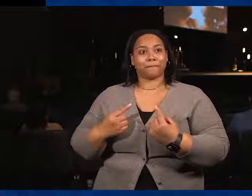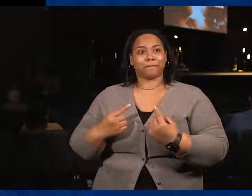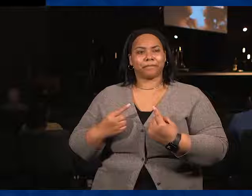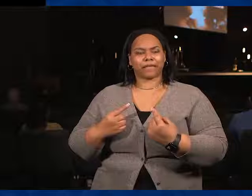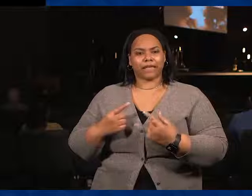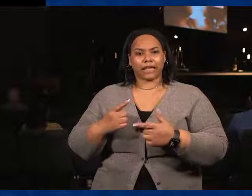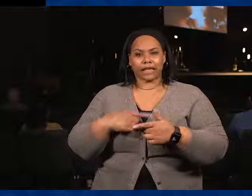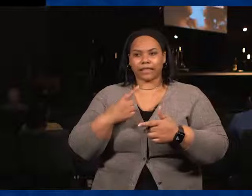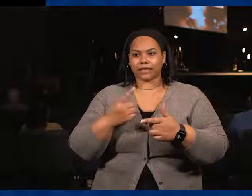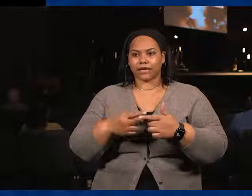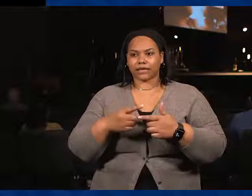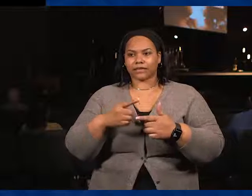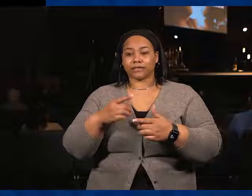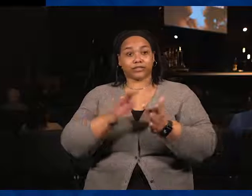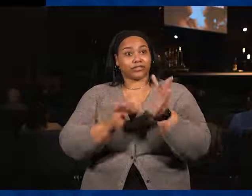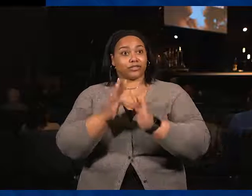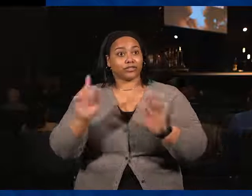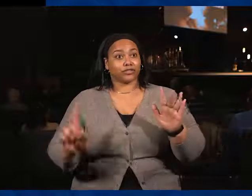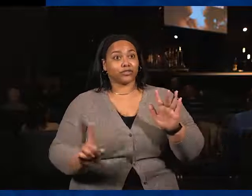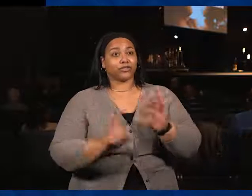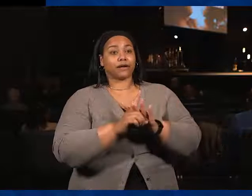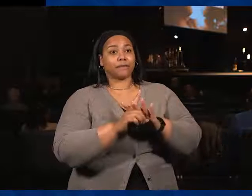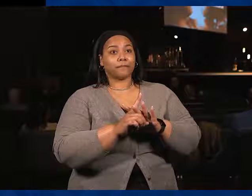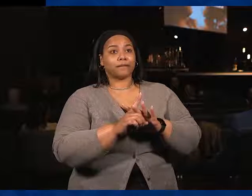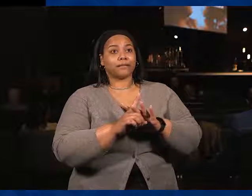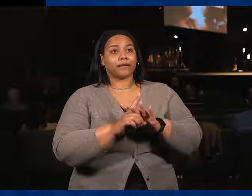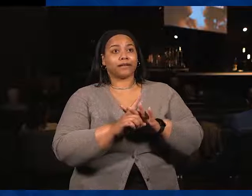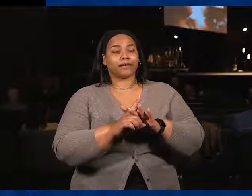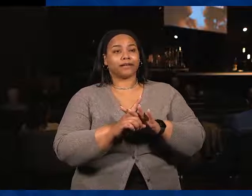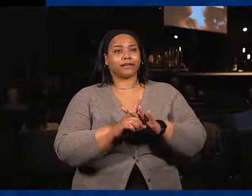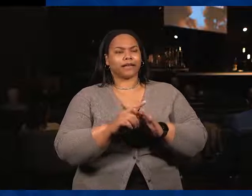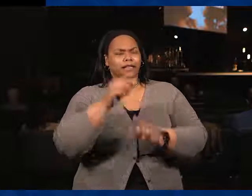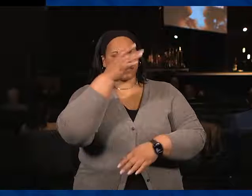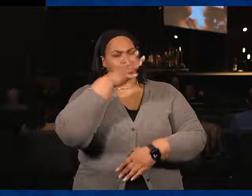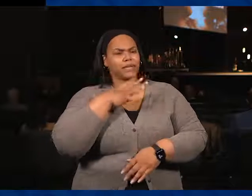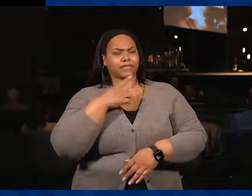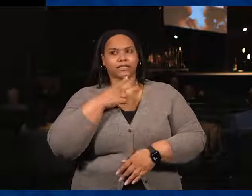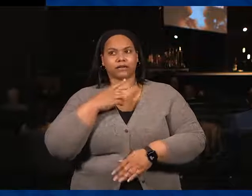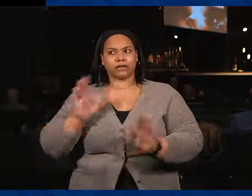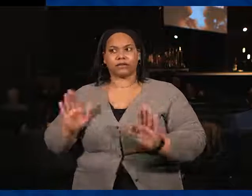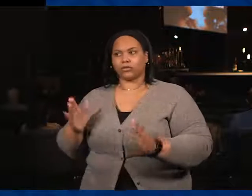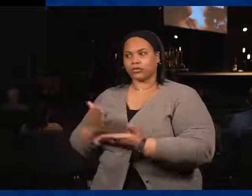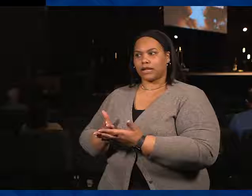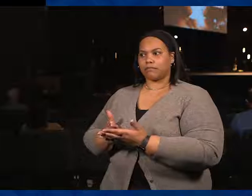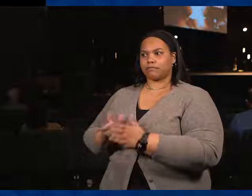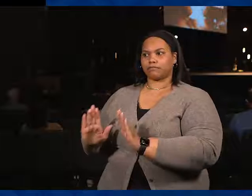Then he shows up, and the man says, don't come.